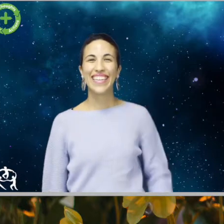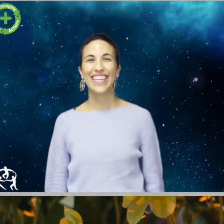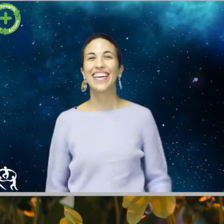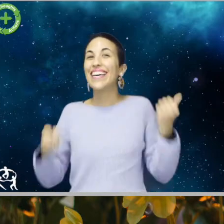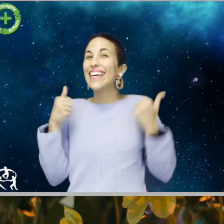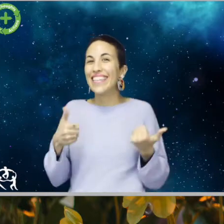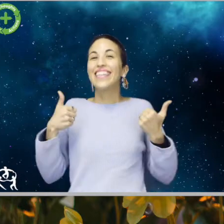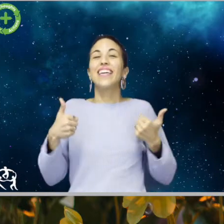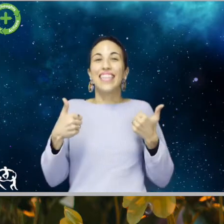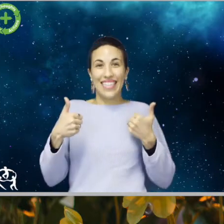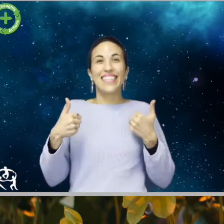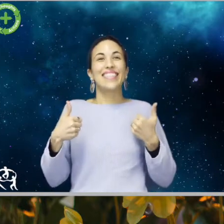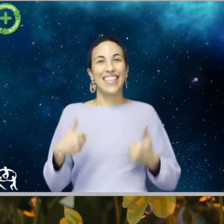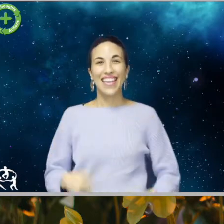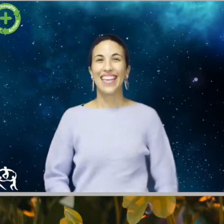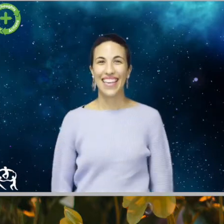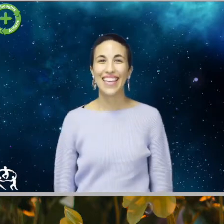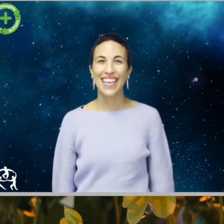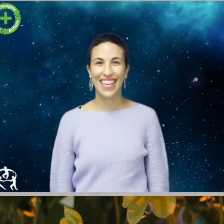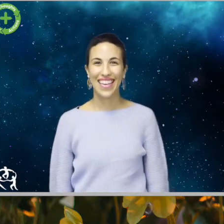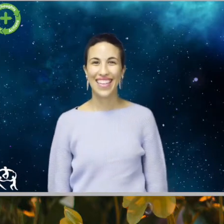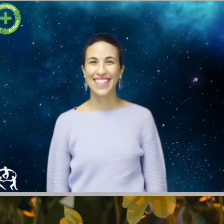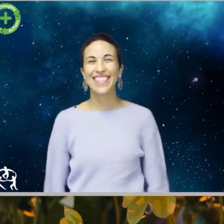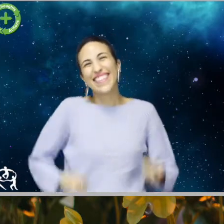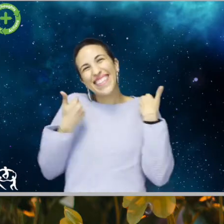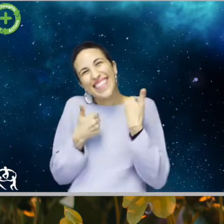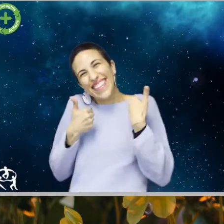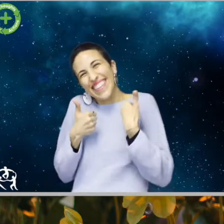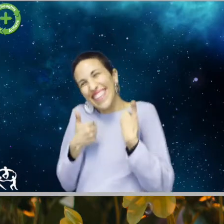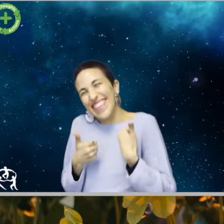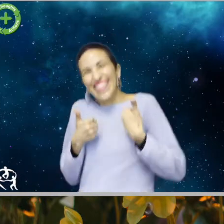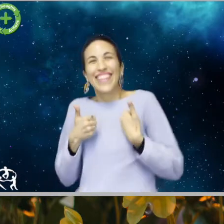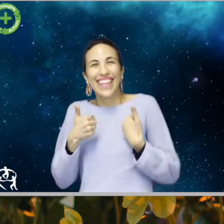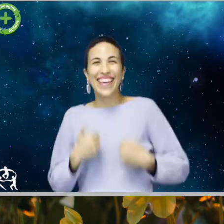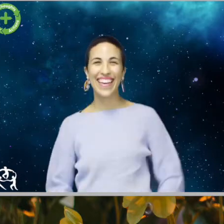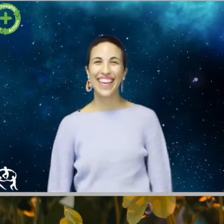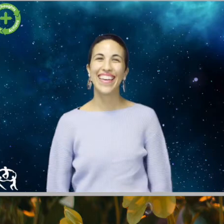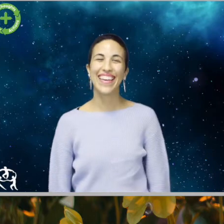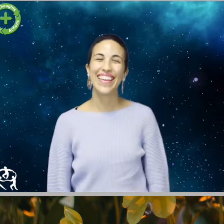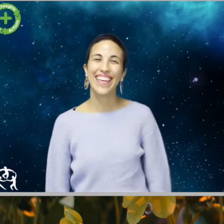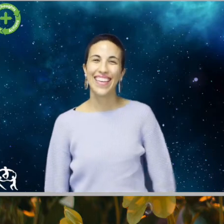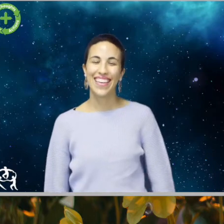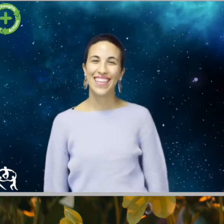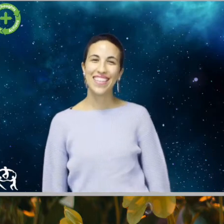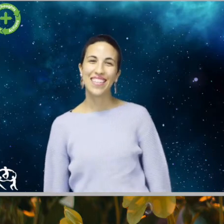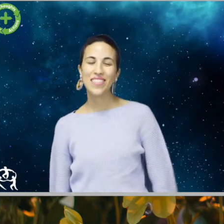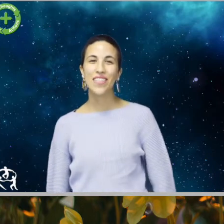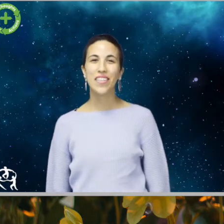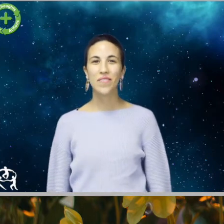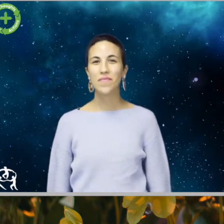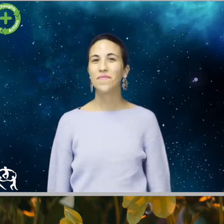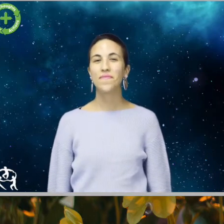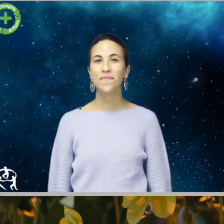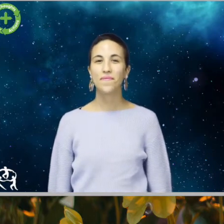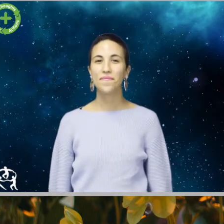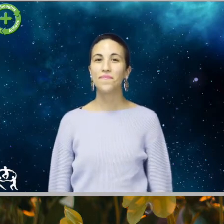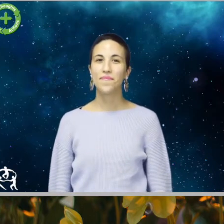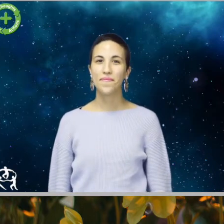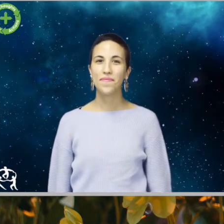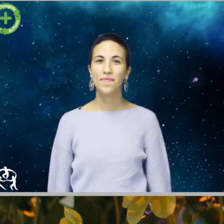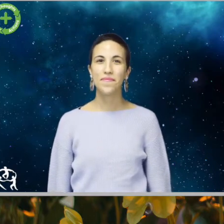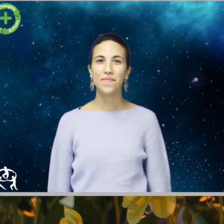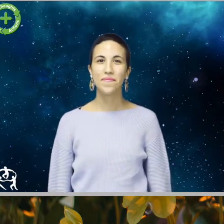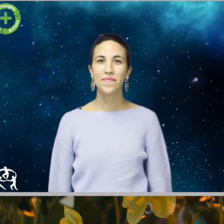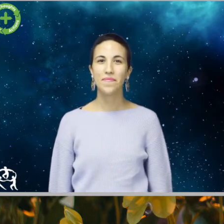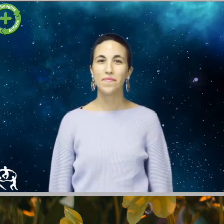That was a fun activity. Miss Shema, thank you for doing these activities for us. And super scholars, Miss Shema